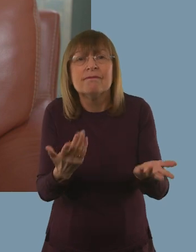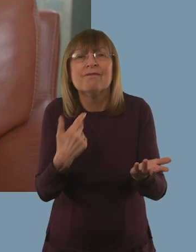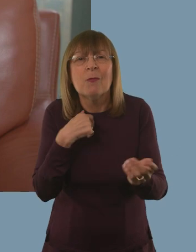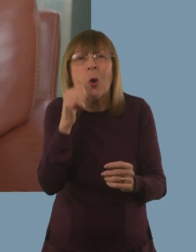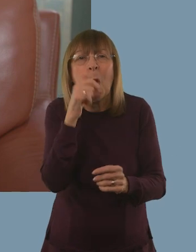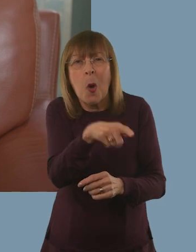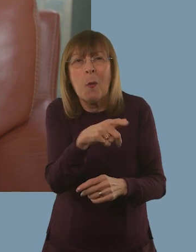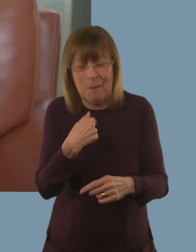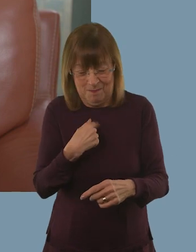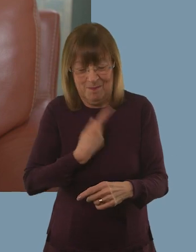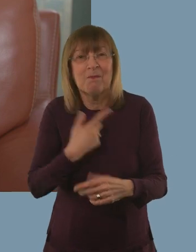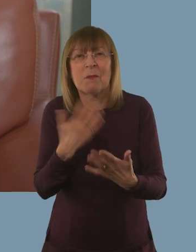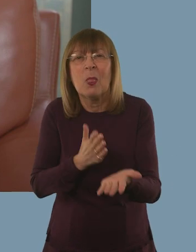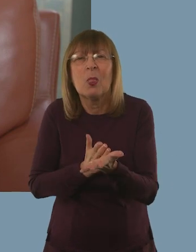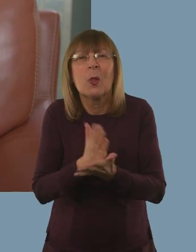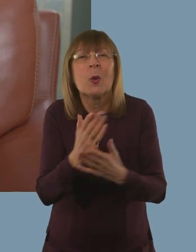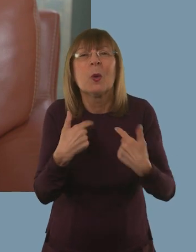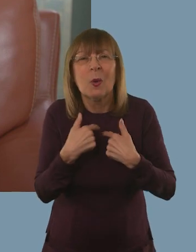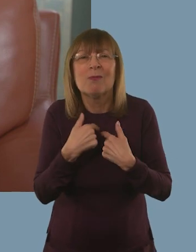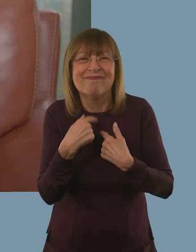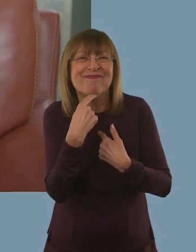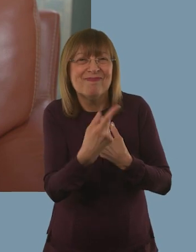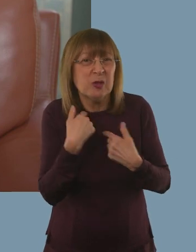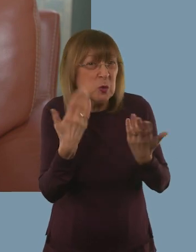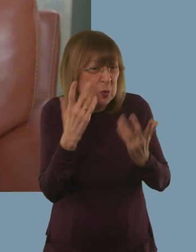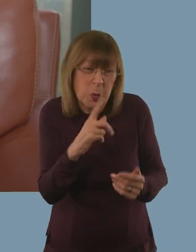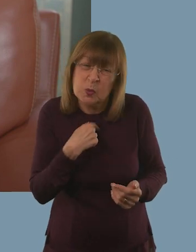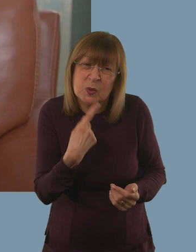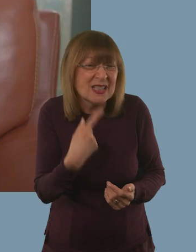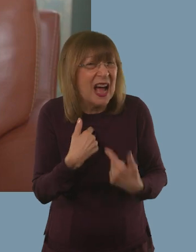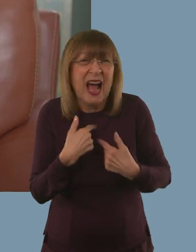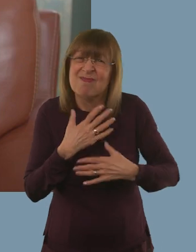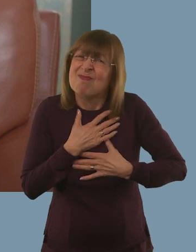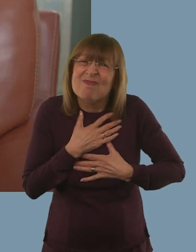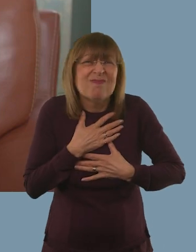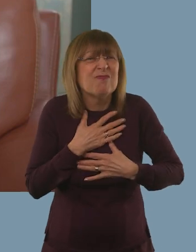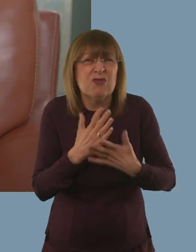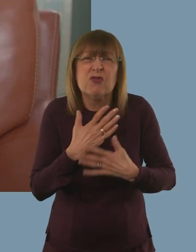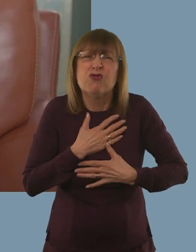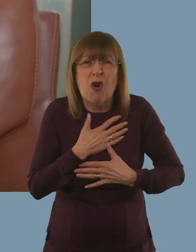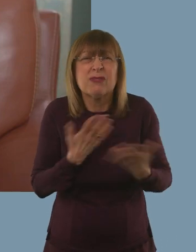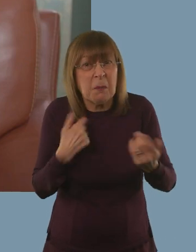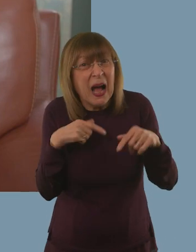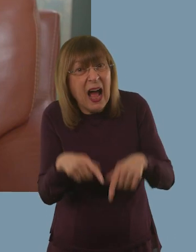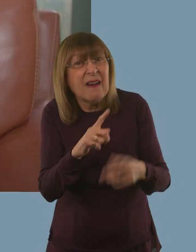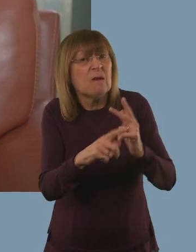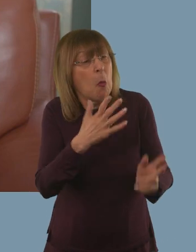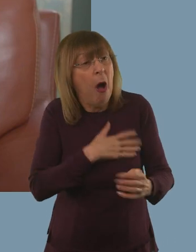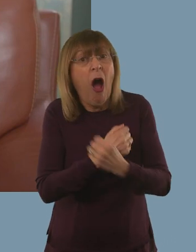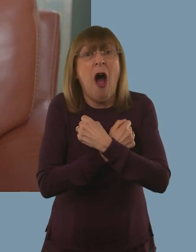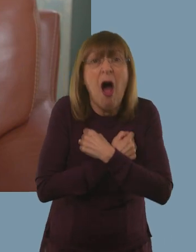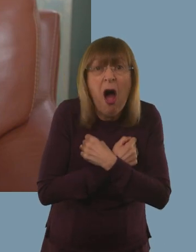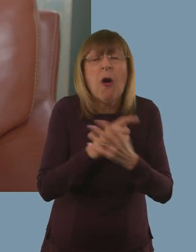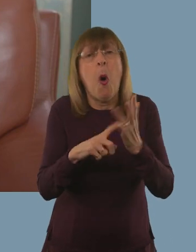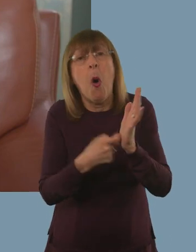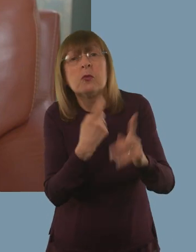and me having gone through what I've gone through, said to them, I don't know what to say, I'm sorry. Just know that I'm here if you want a hug, if you just want to talk,